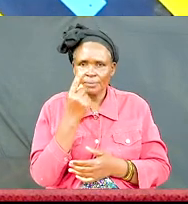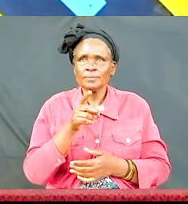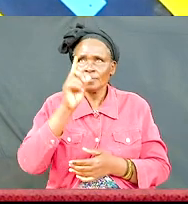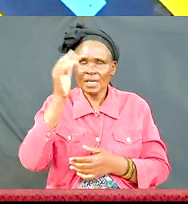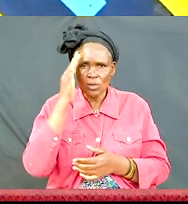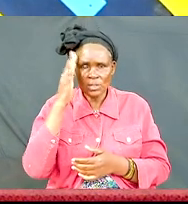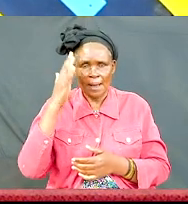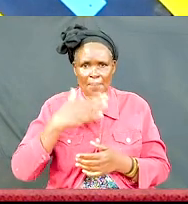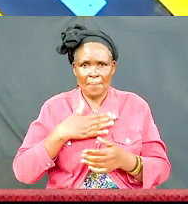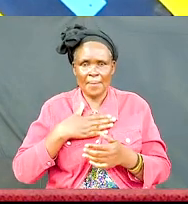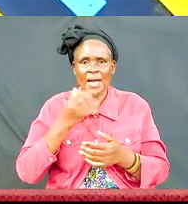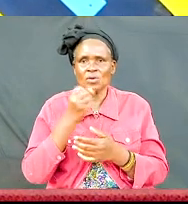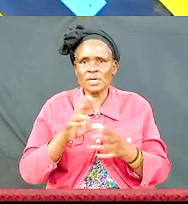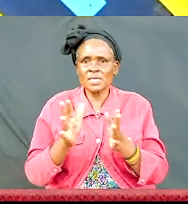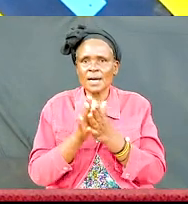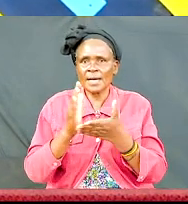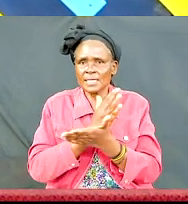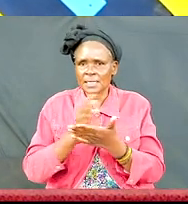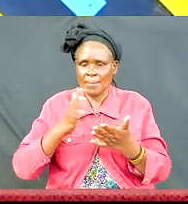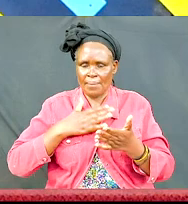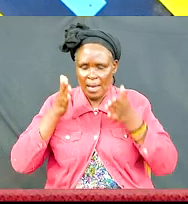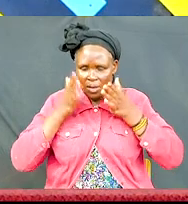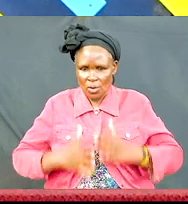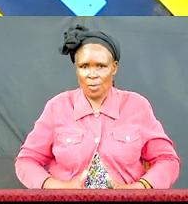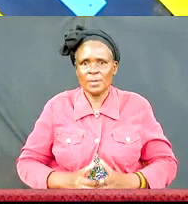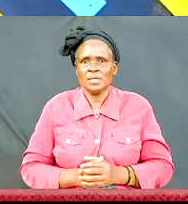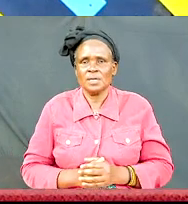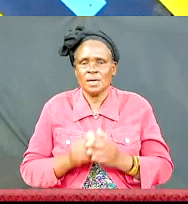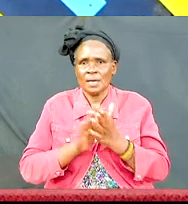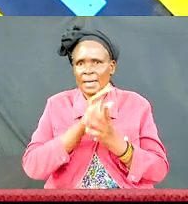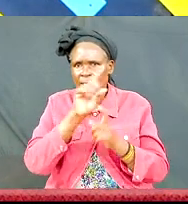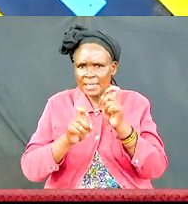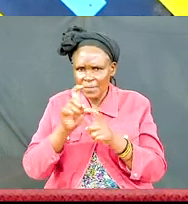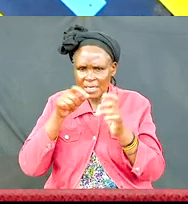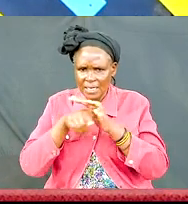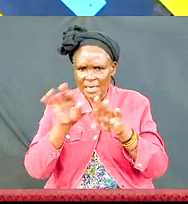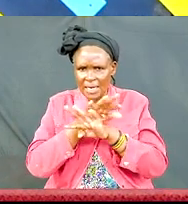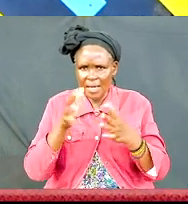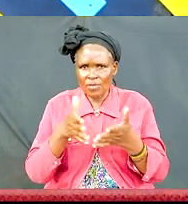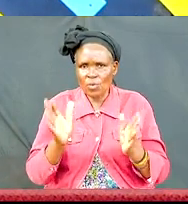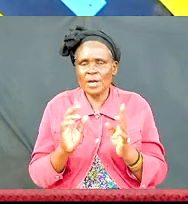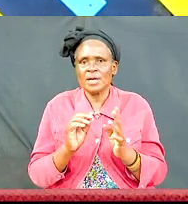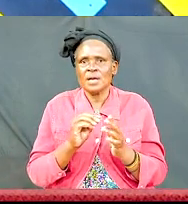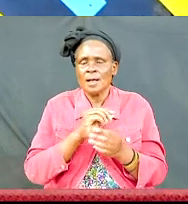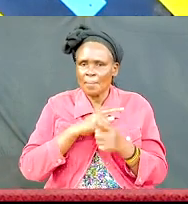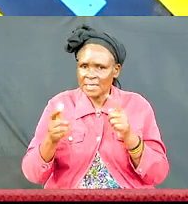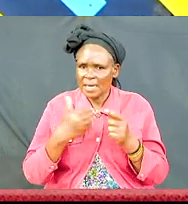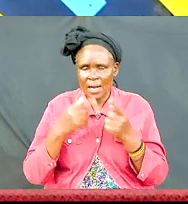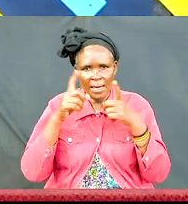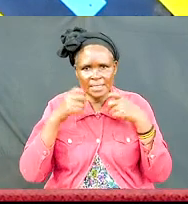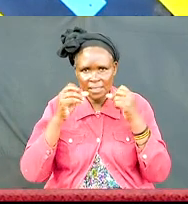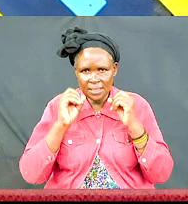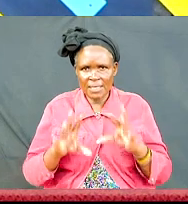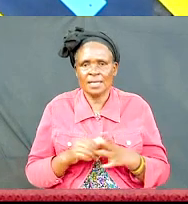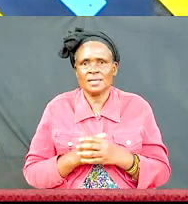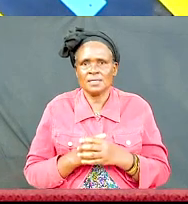frailty, shares my humanity, tempted in every way. yet without sin. One